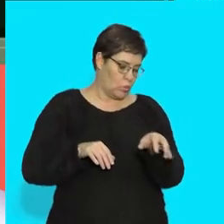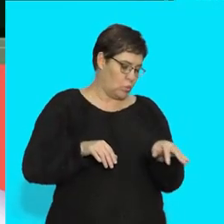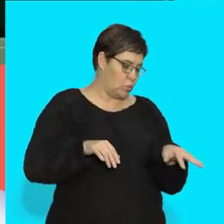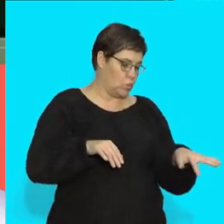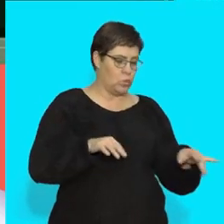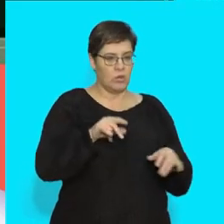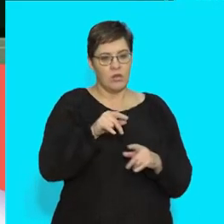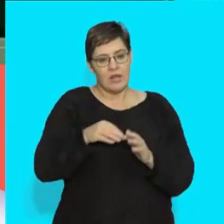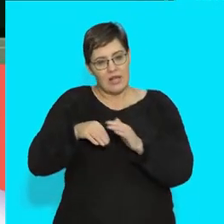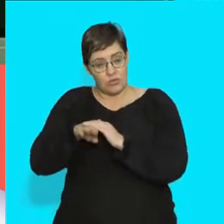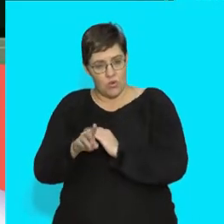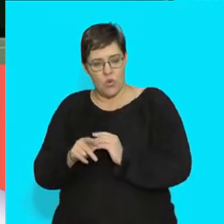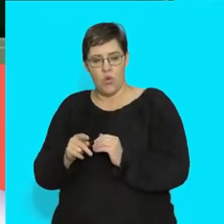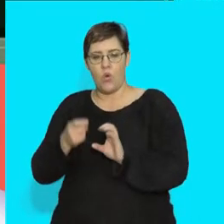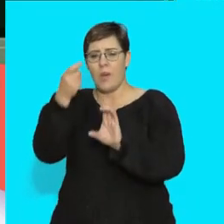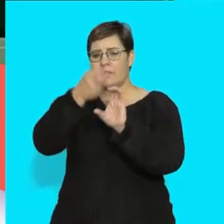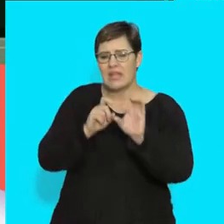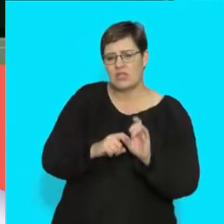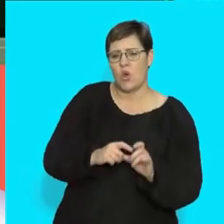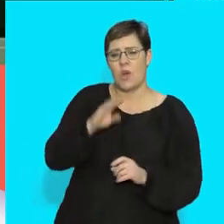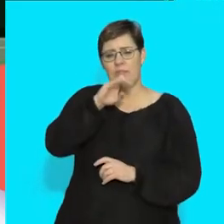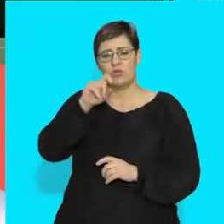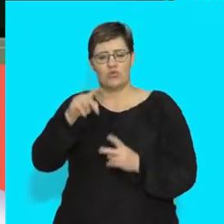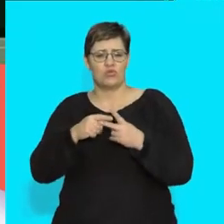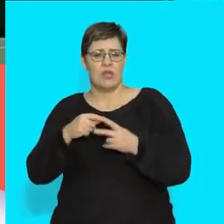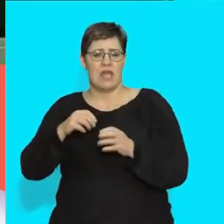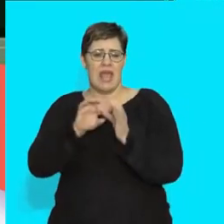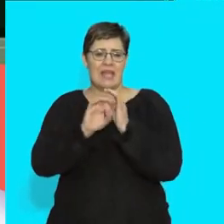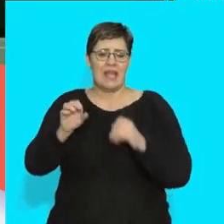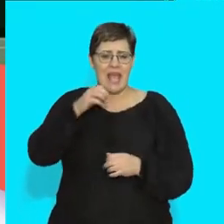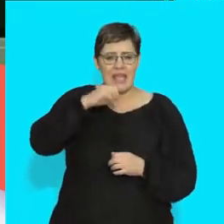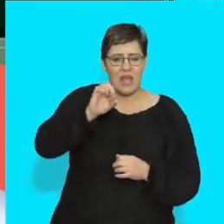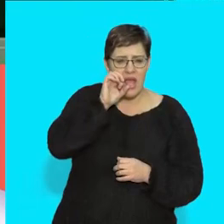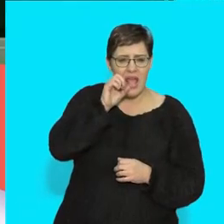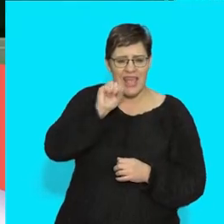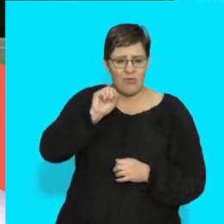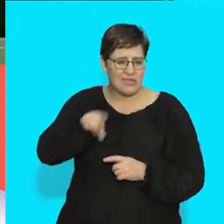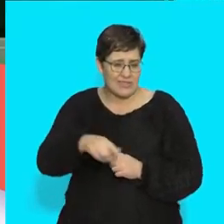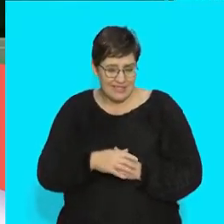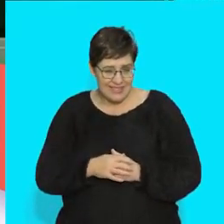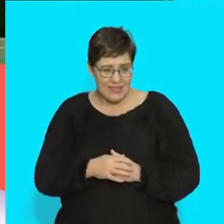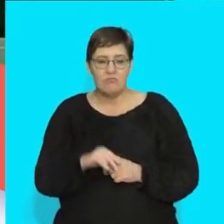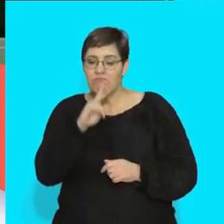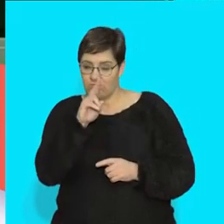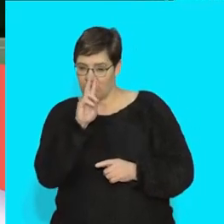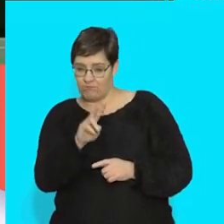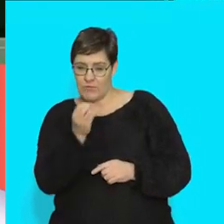we store it. Potatoes, our beetroots, our carrots. Those are all the sugars that we store it as.